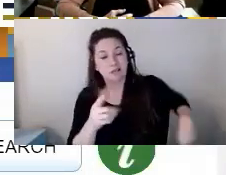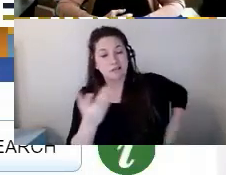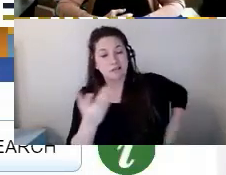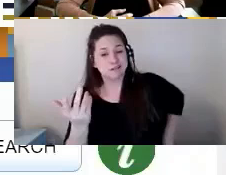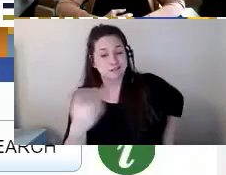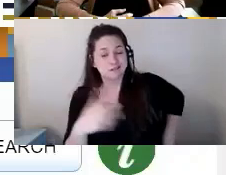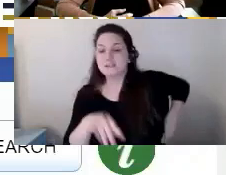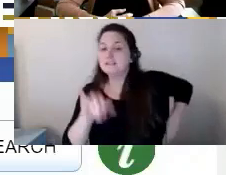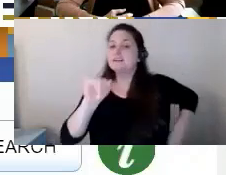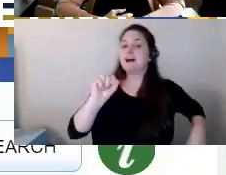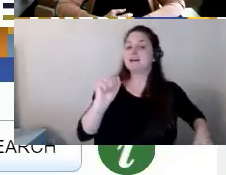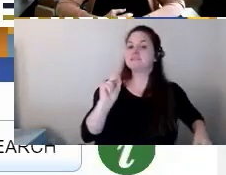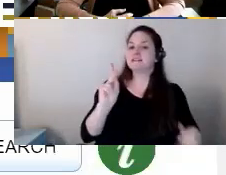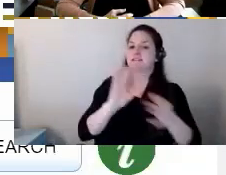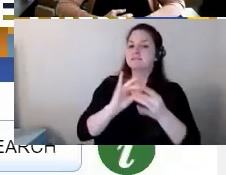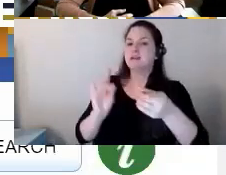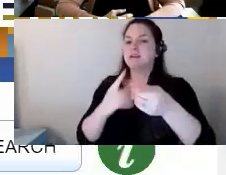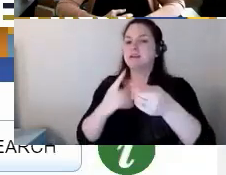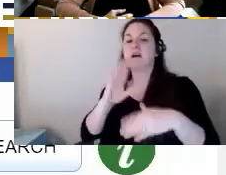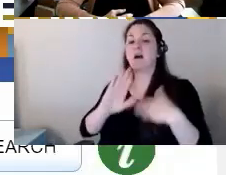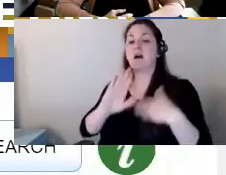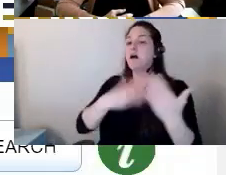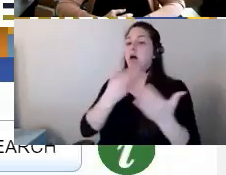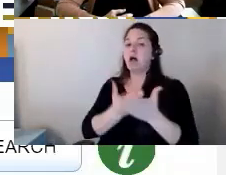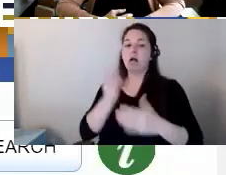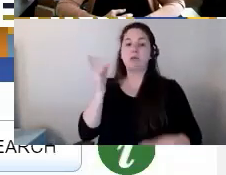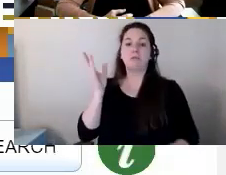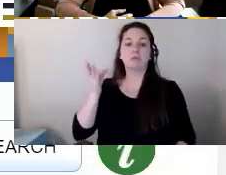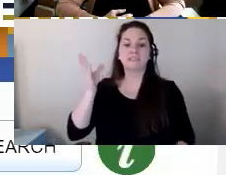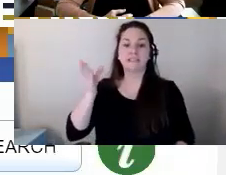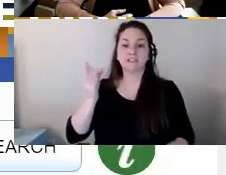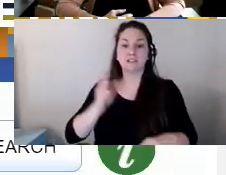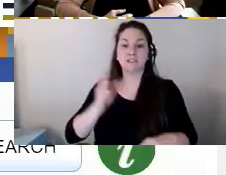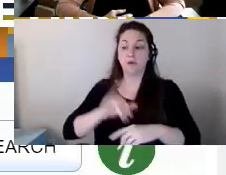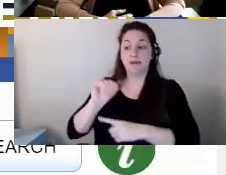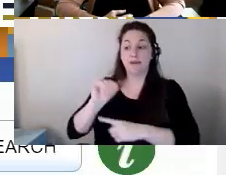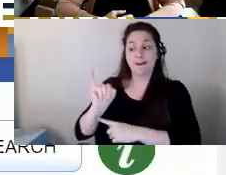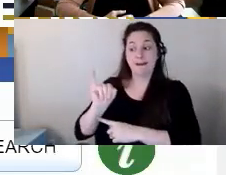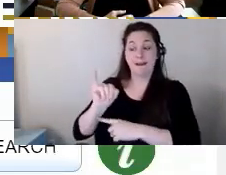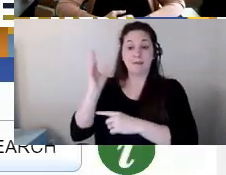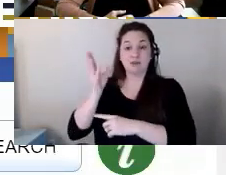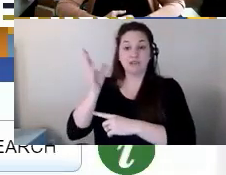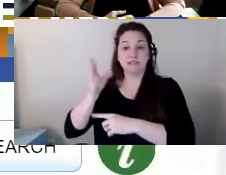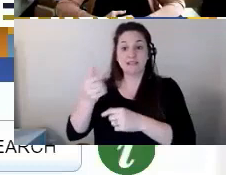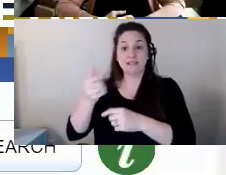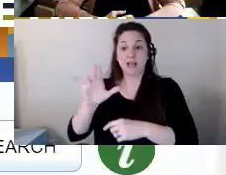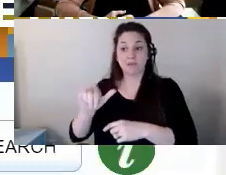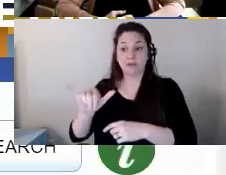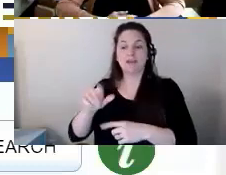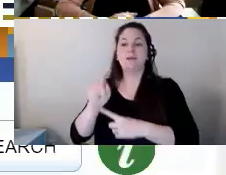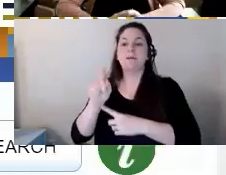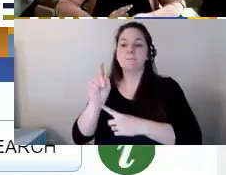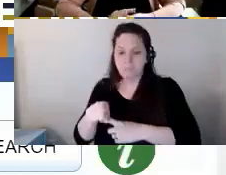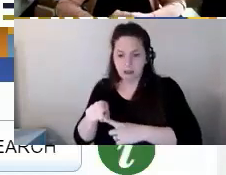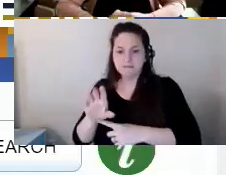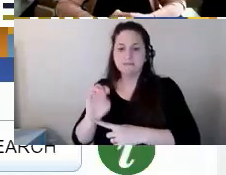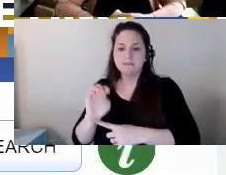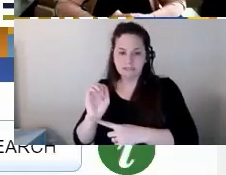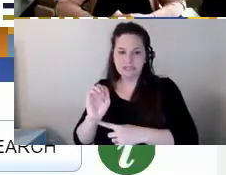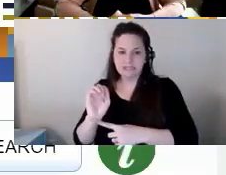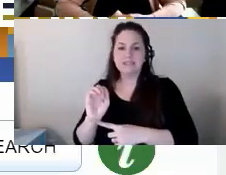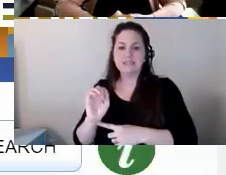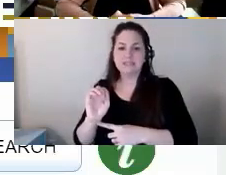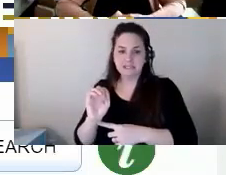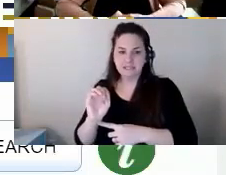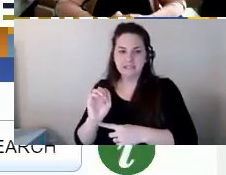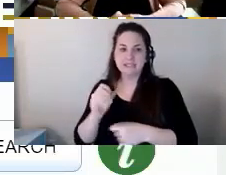all presentations on the iPresentation gallery must be made